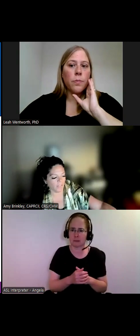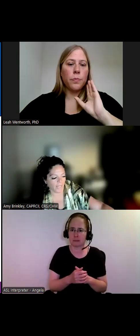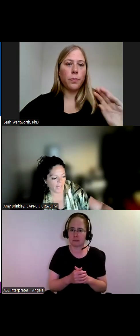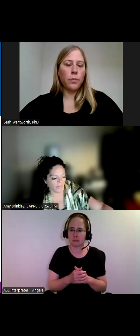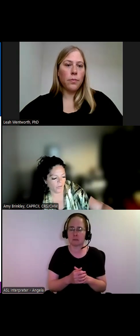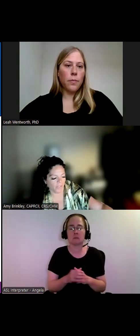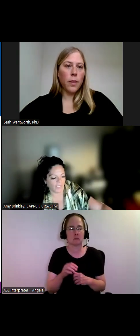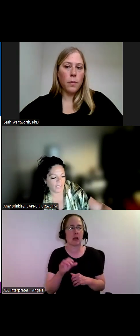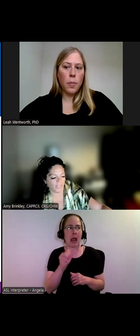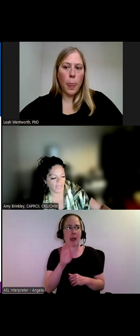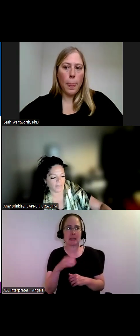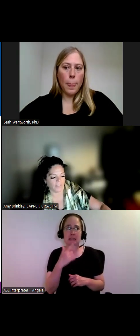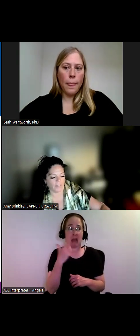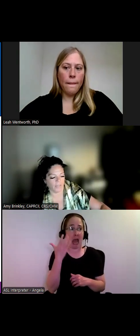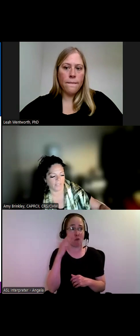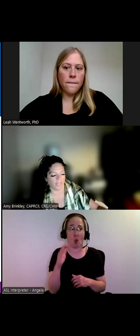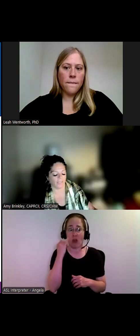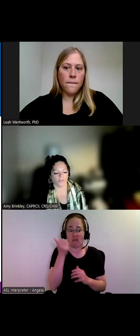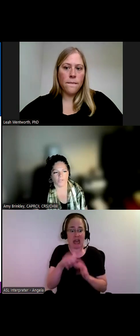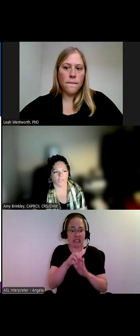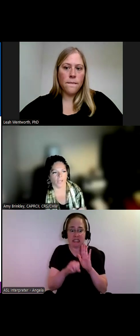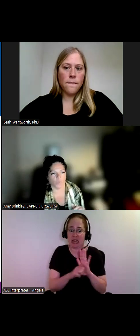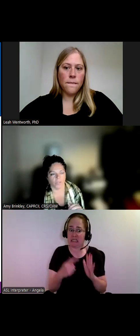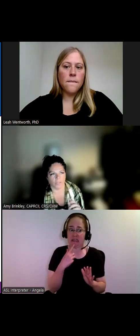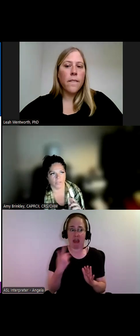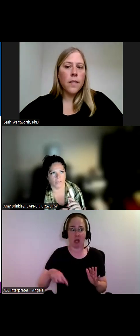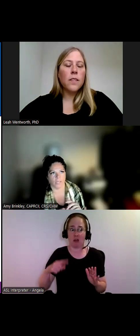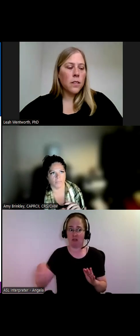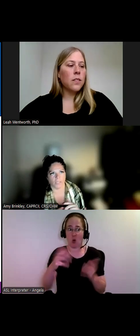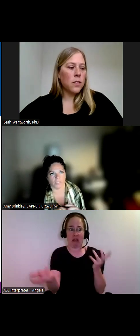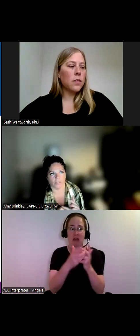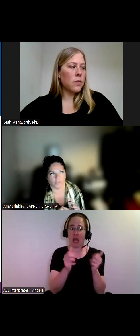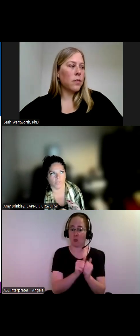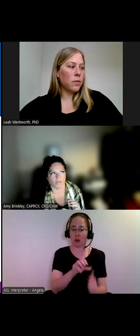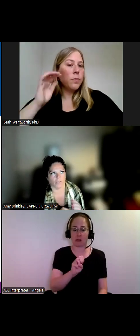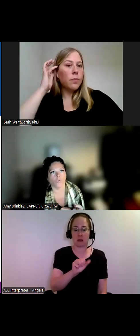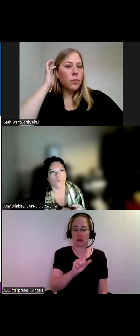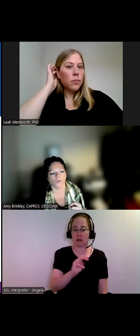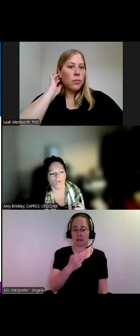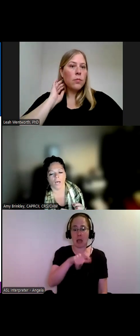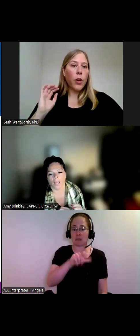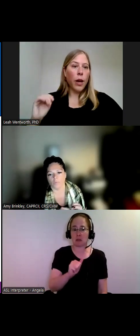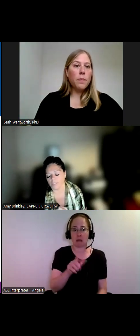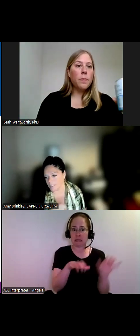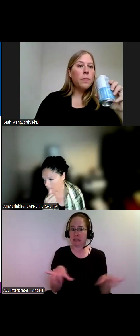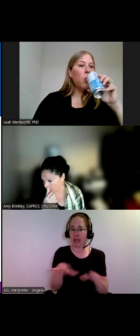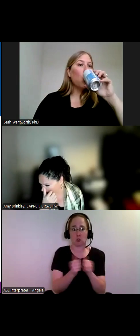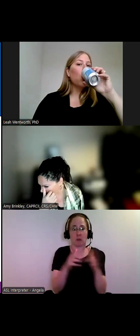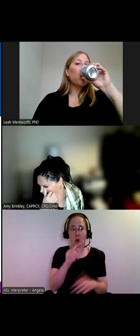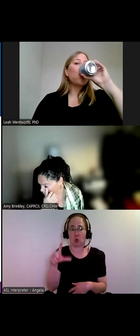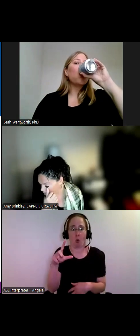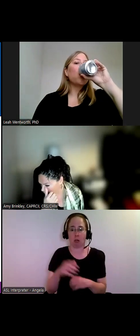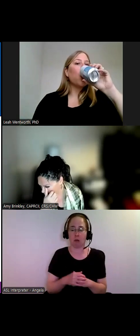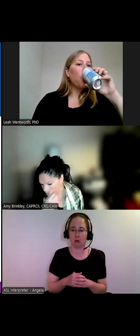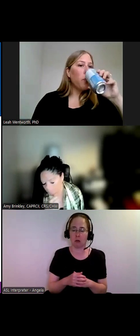I'll say I don't know that any state is saying that they're in line with the SAMHSA standards without a tool. I will say that